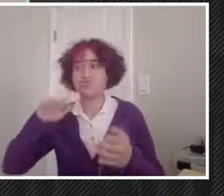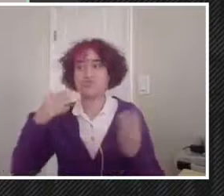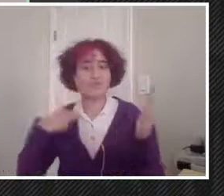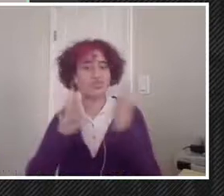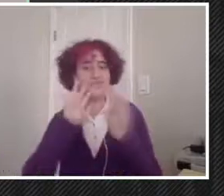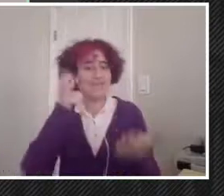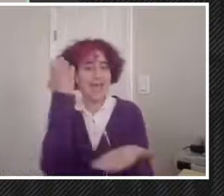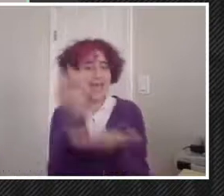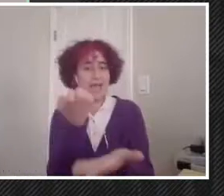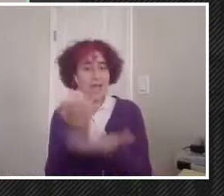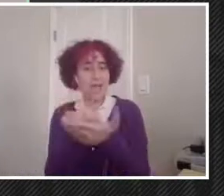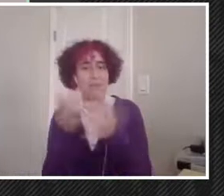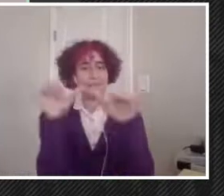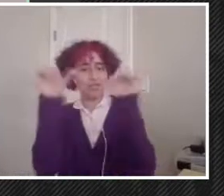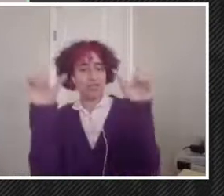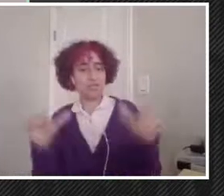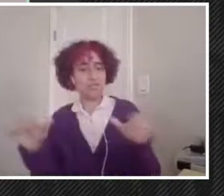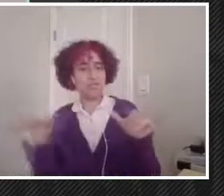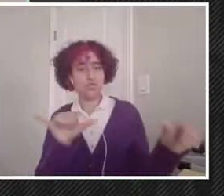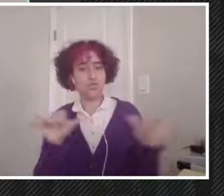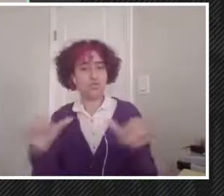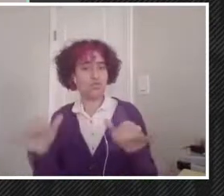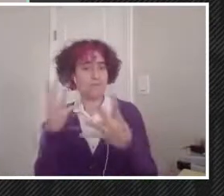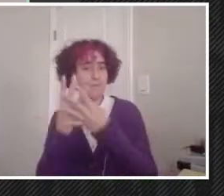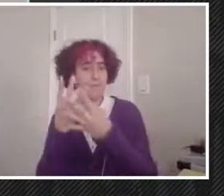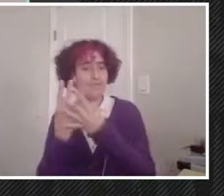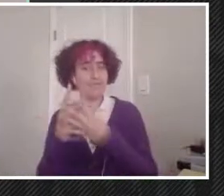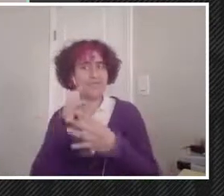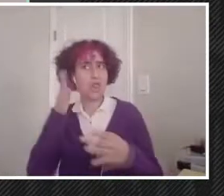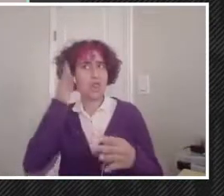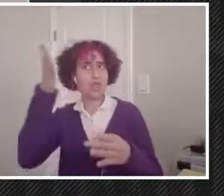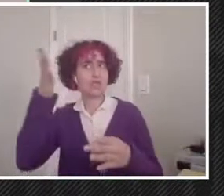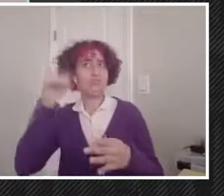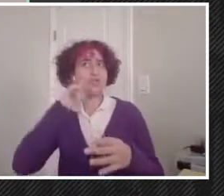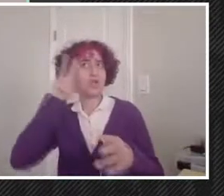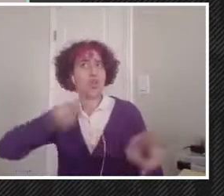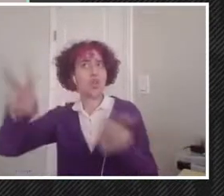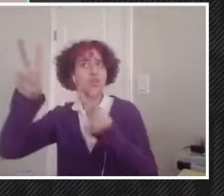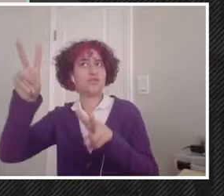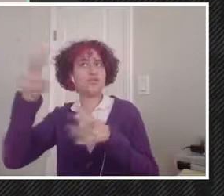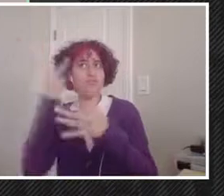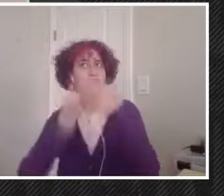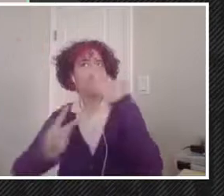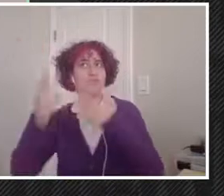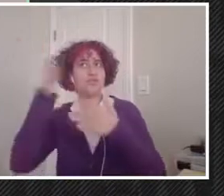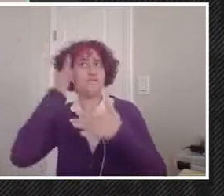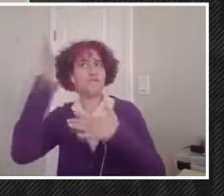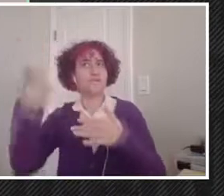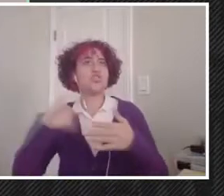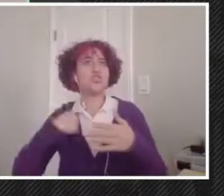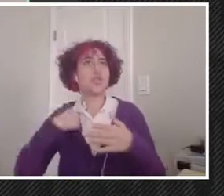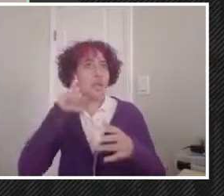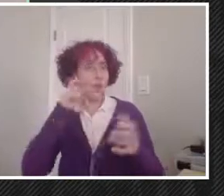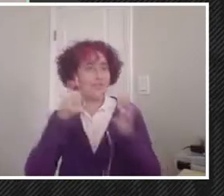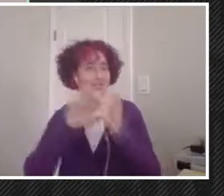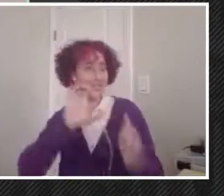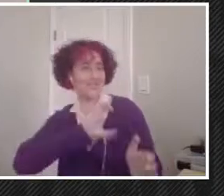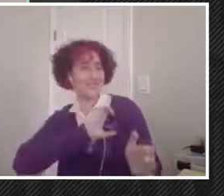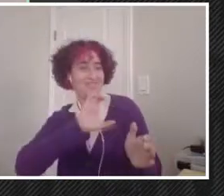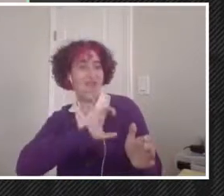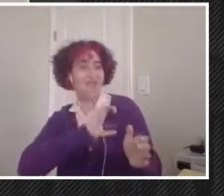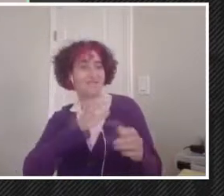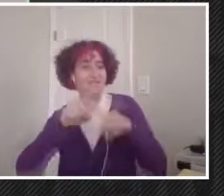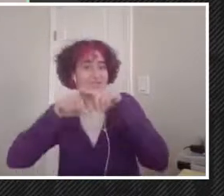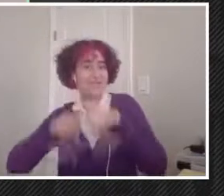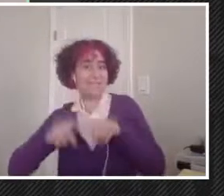repair, we need to look in the future and realize that this law enforcement-based economic model that we're currently operating in is only